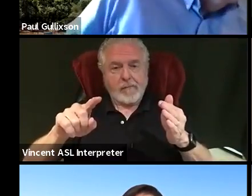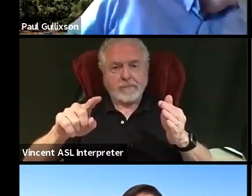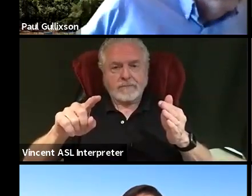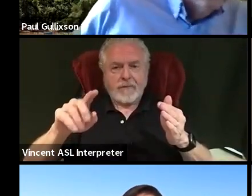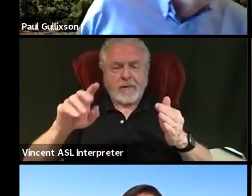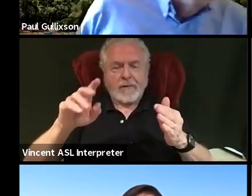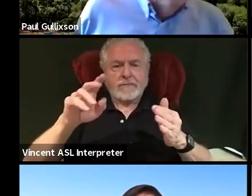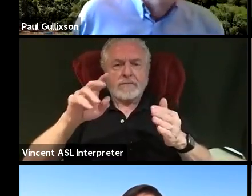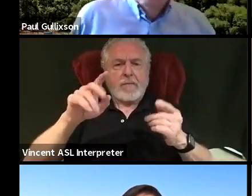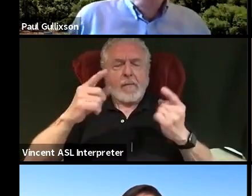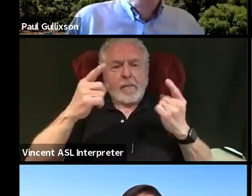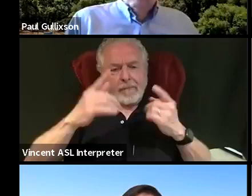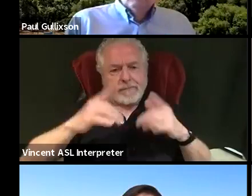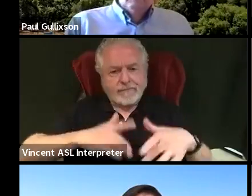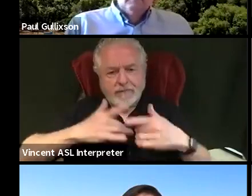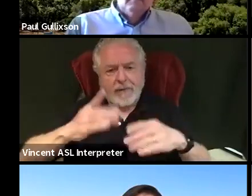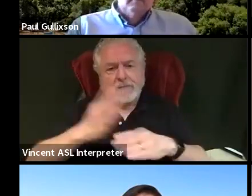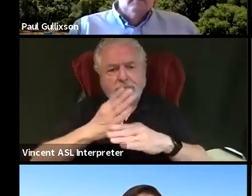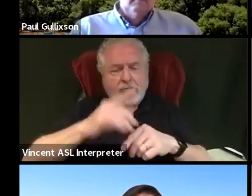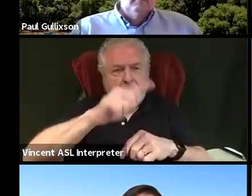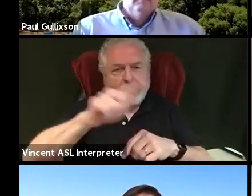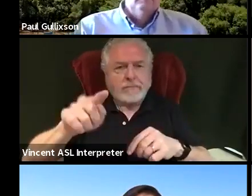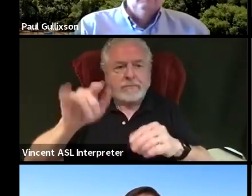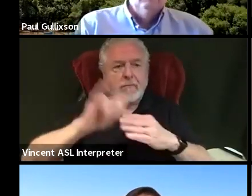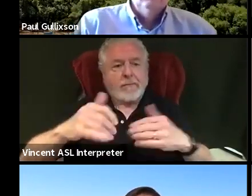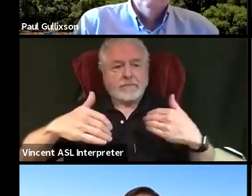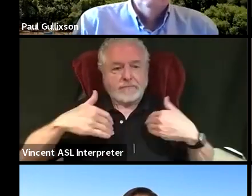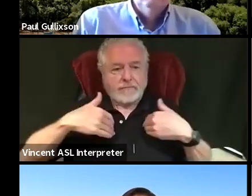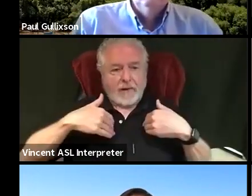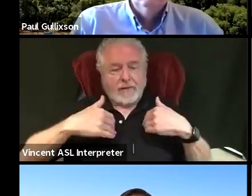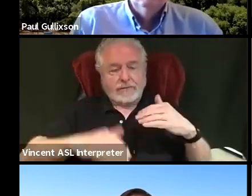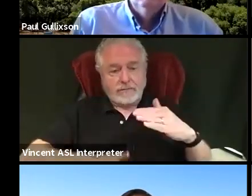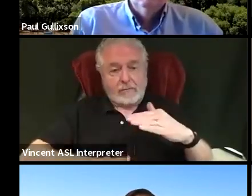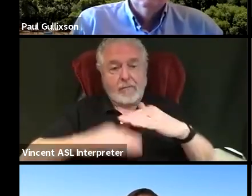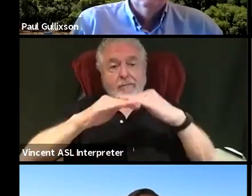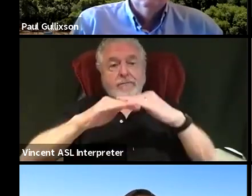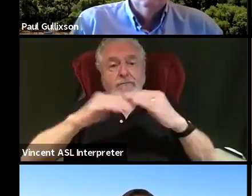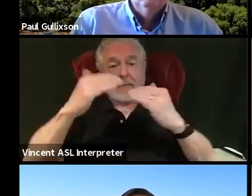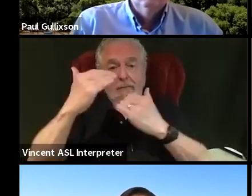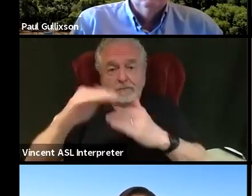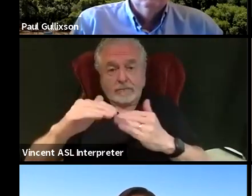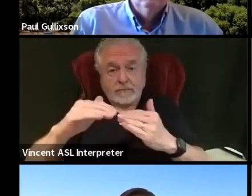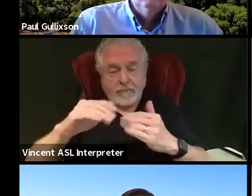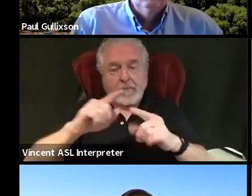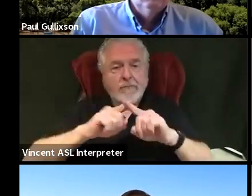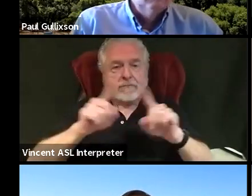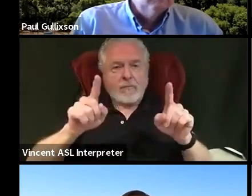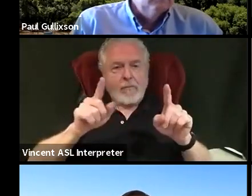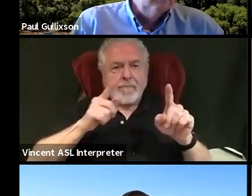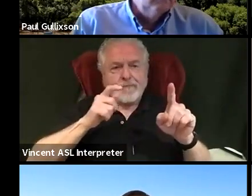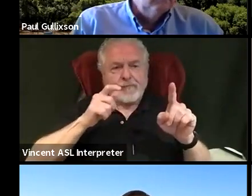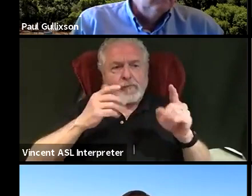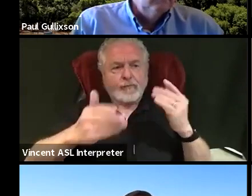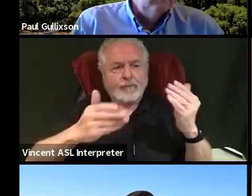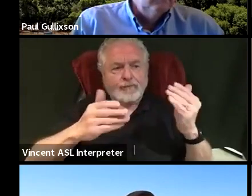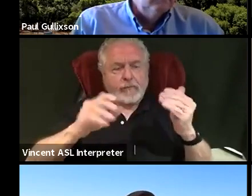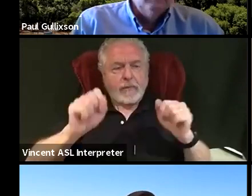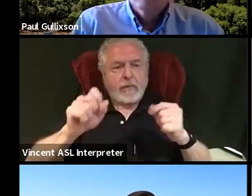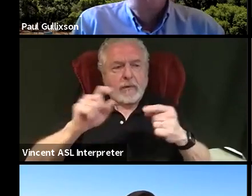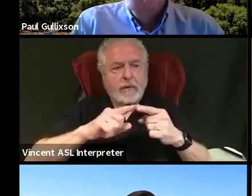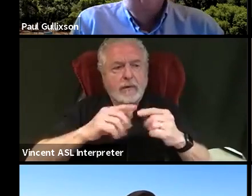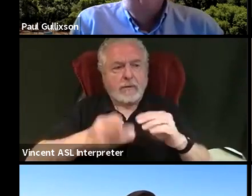venues and other businesses that have capacity restrictions, but who may be able